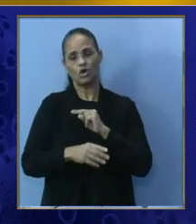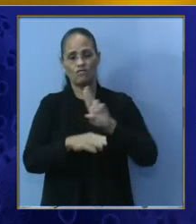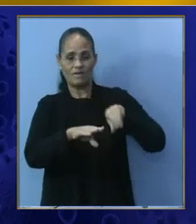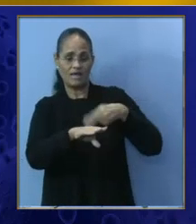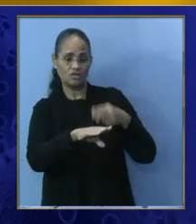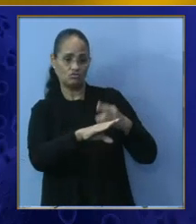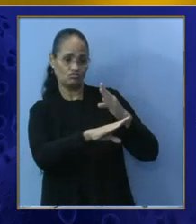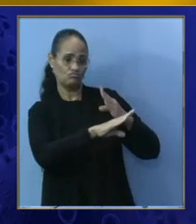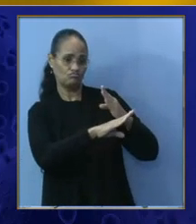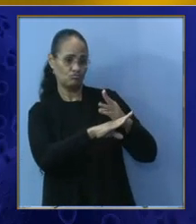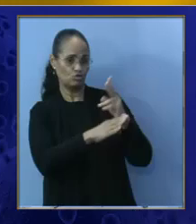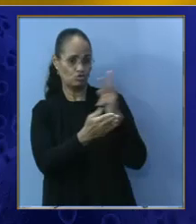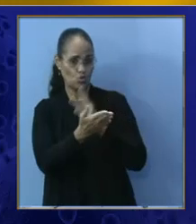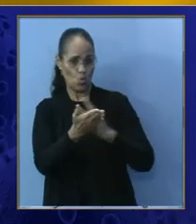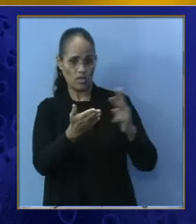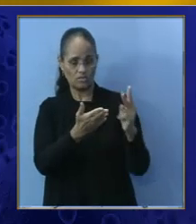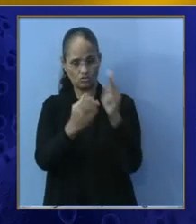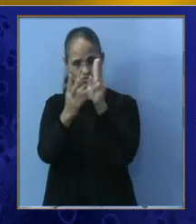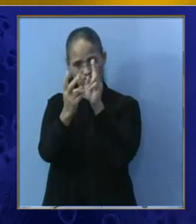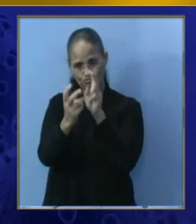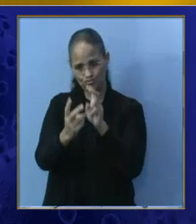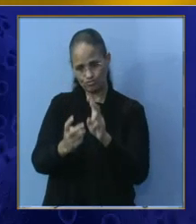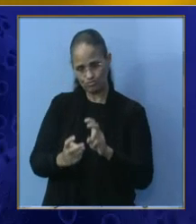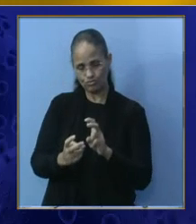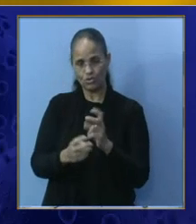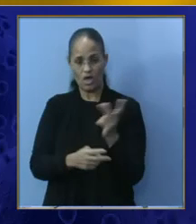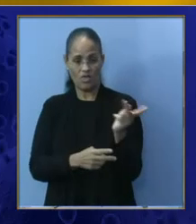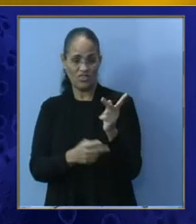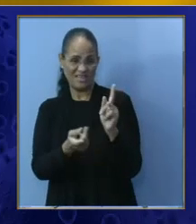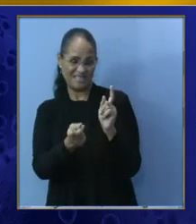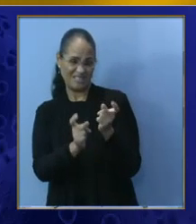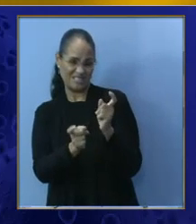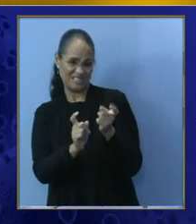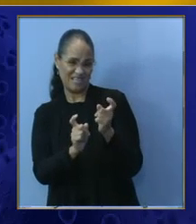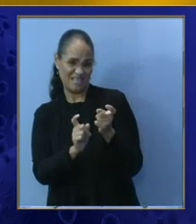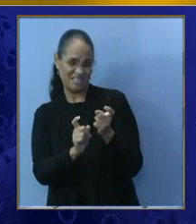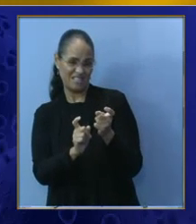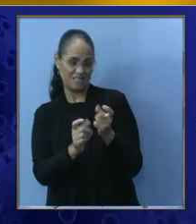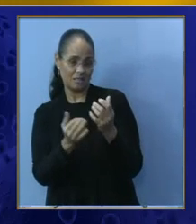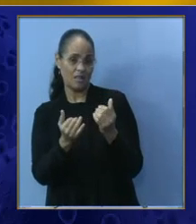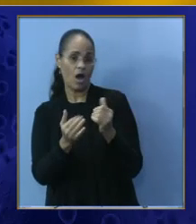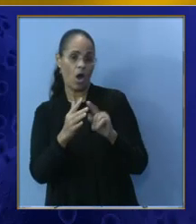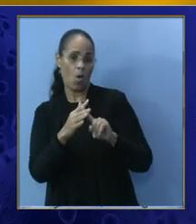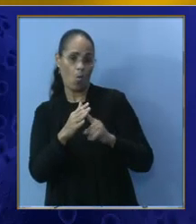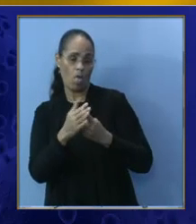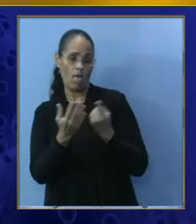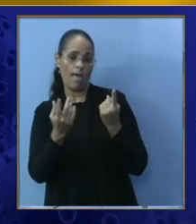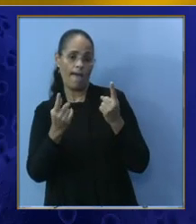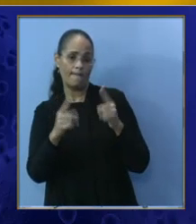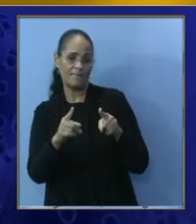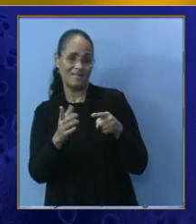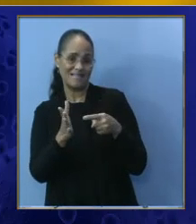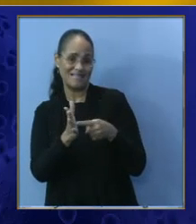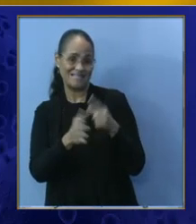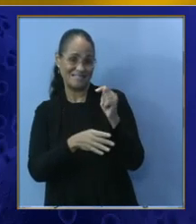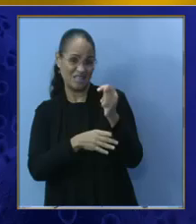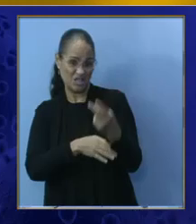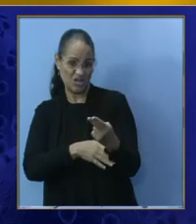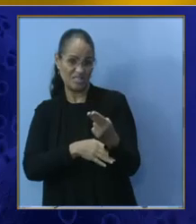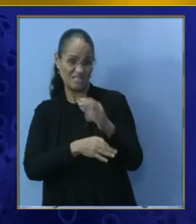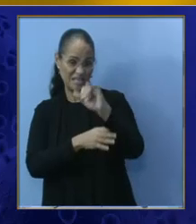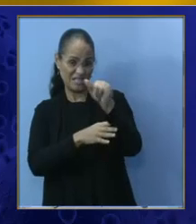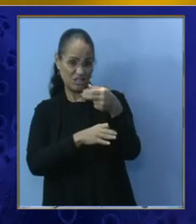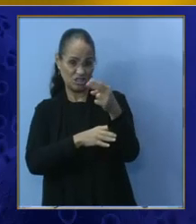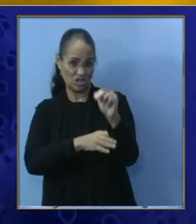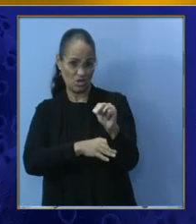to process exemptions. These changes are set to come into effect this Thursday,